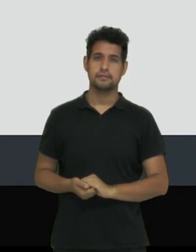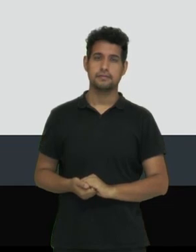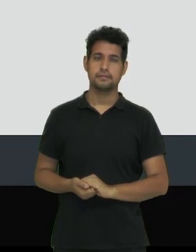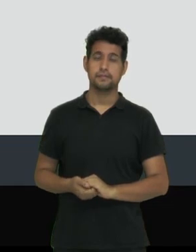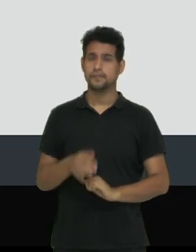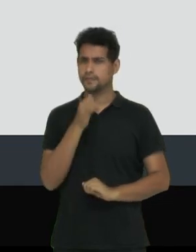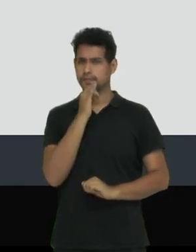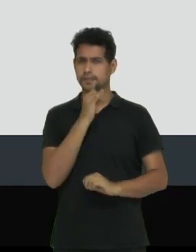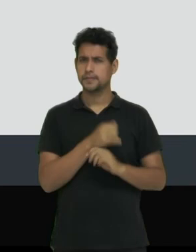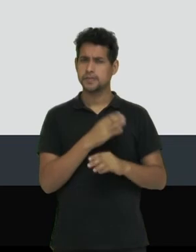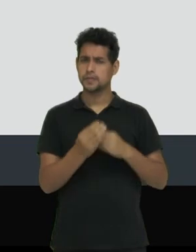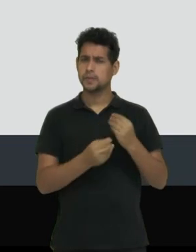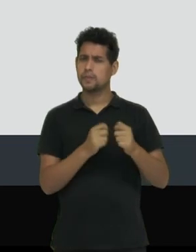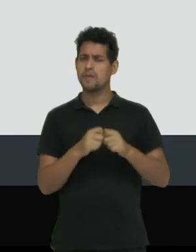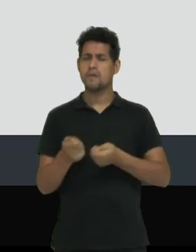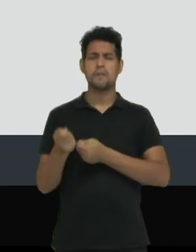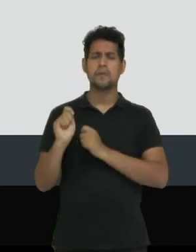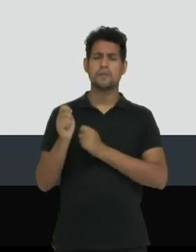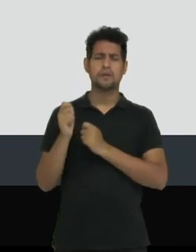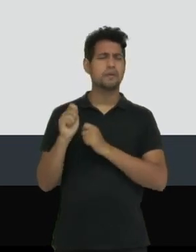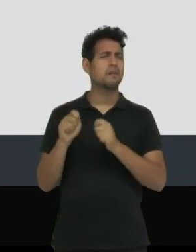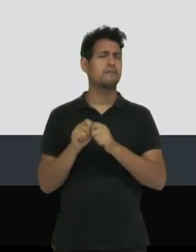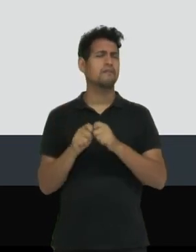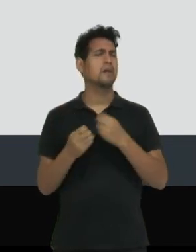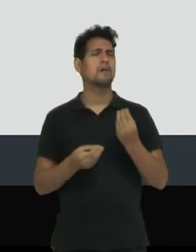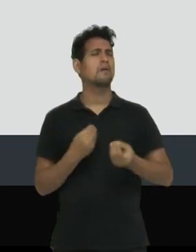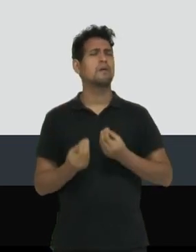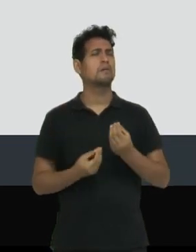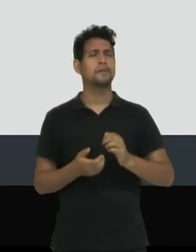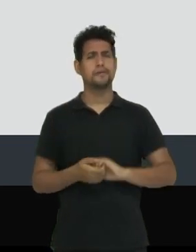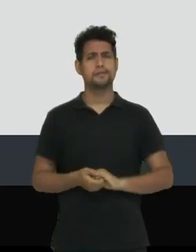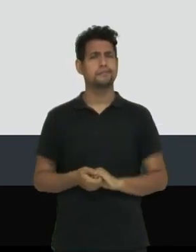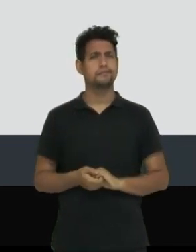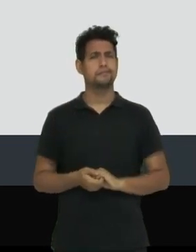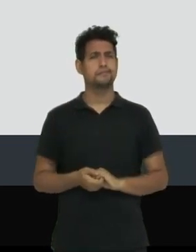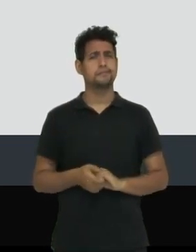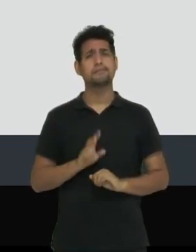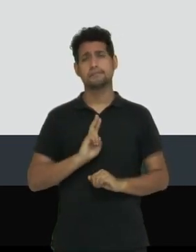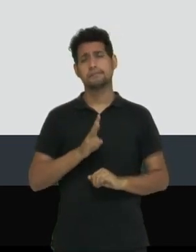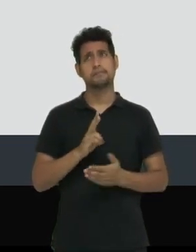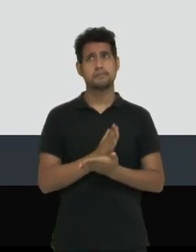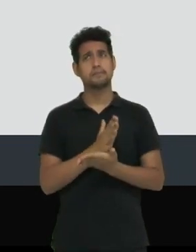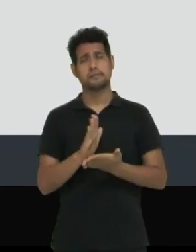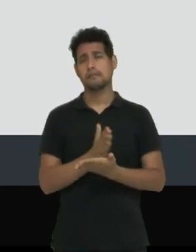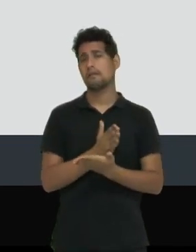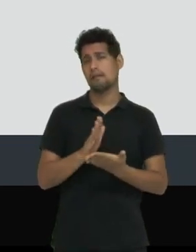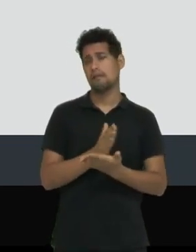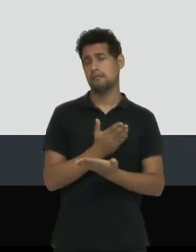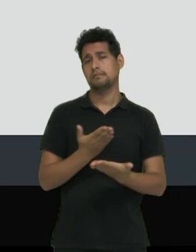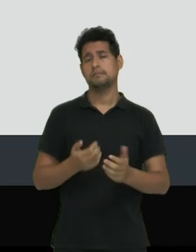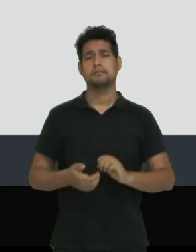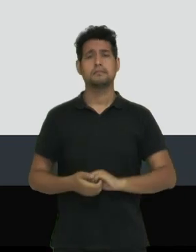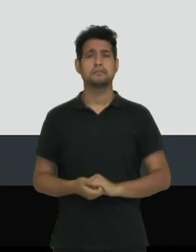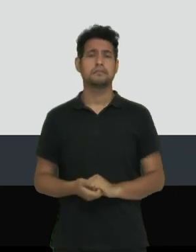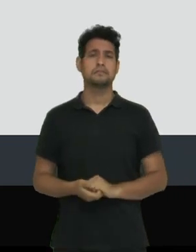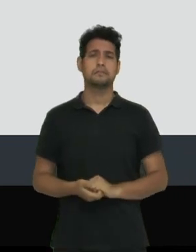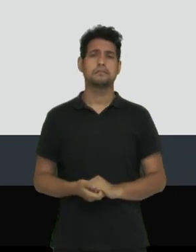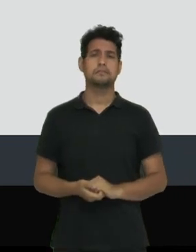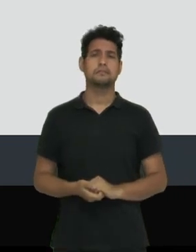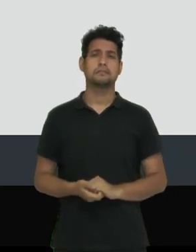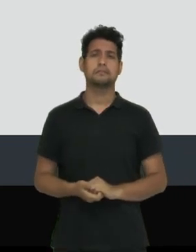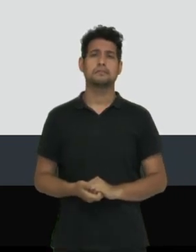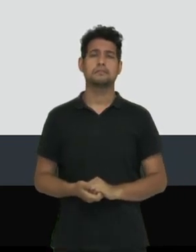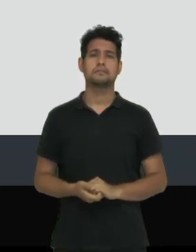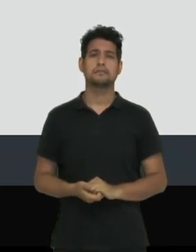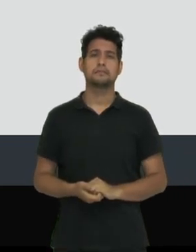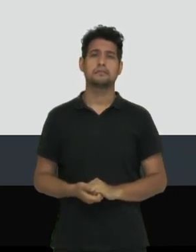How often does she go fishing? Com que frequência ela pesca? Sometimes. I